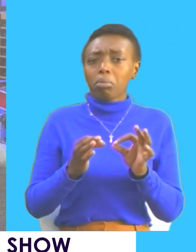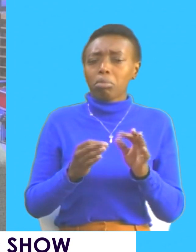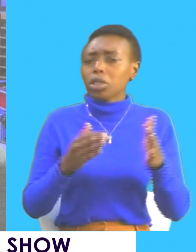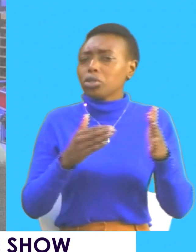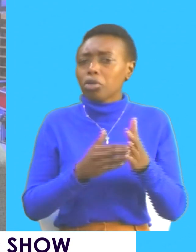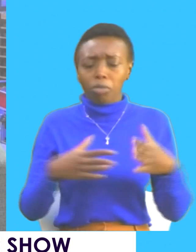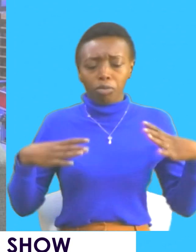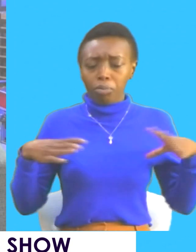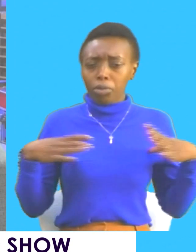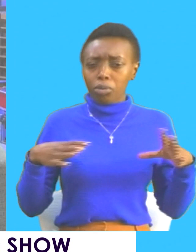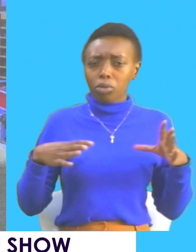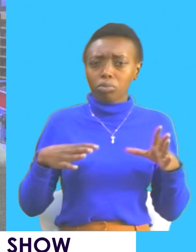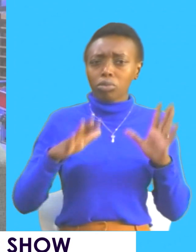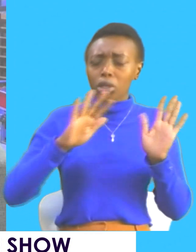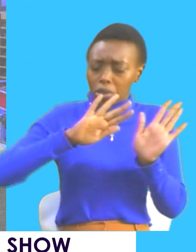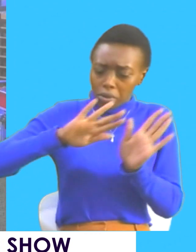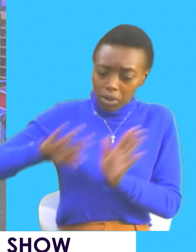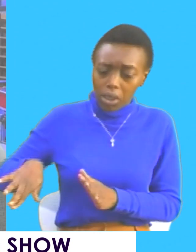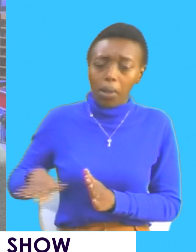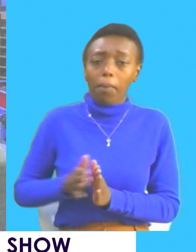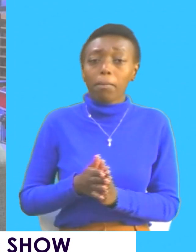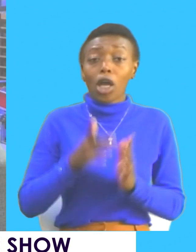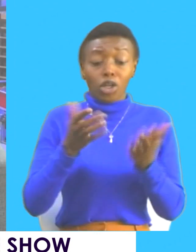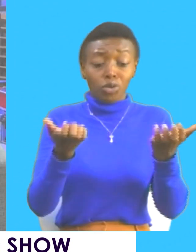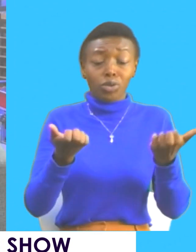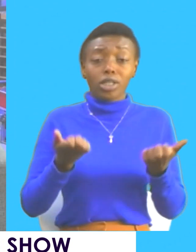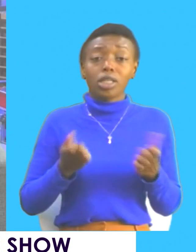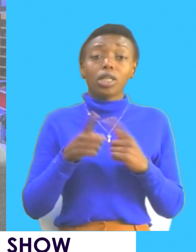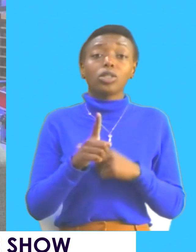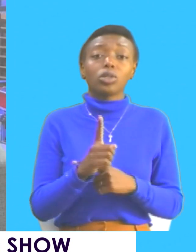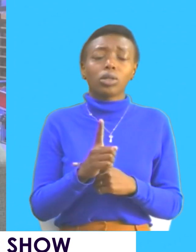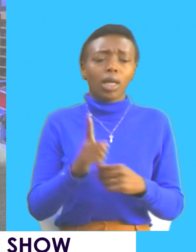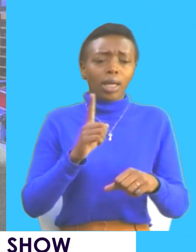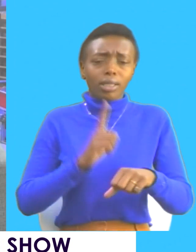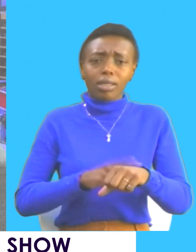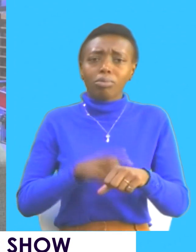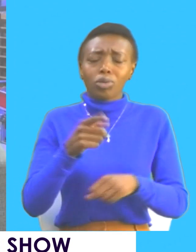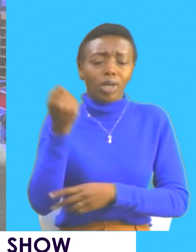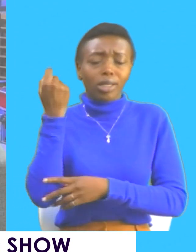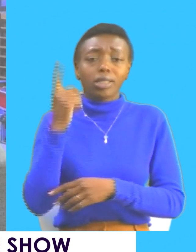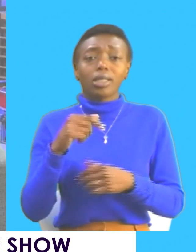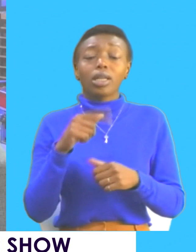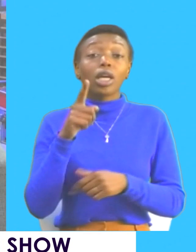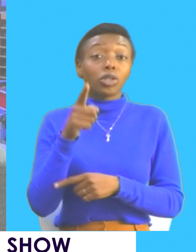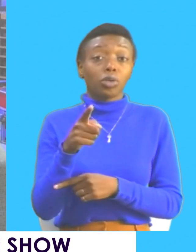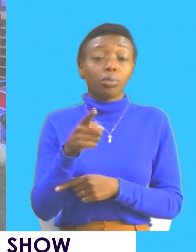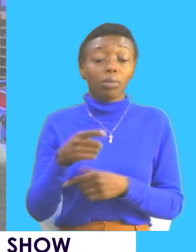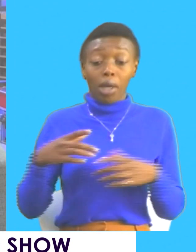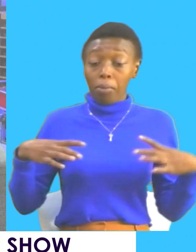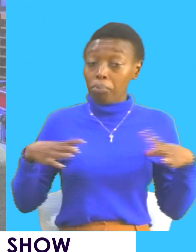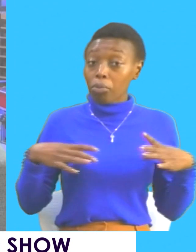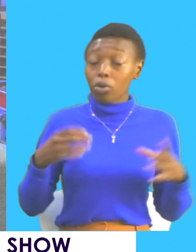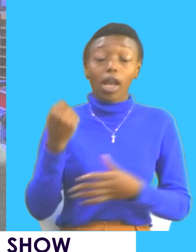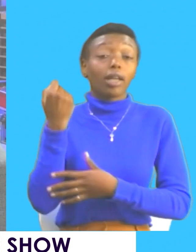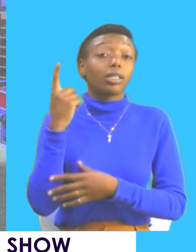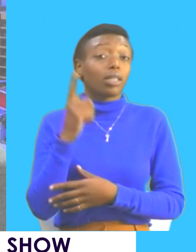it, because you don't need people. You need you. Once you understand you, once you love you, people will understand you and they